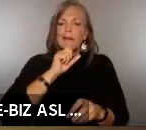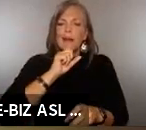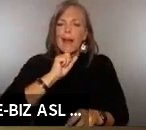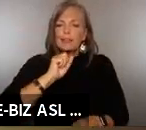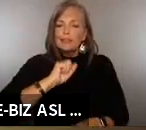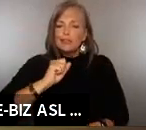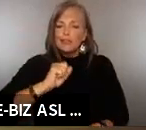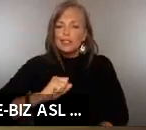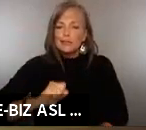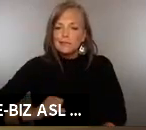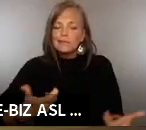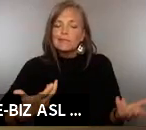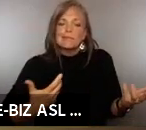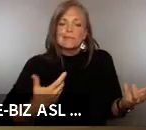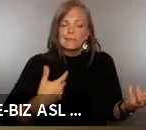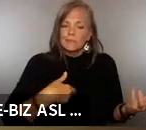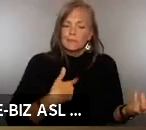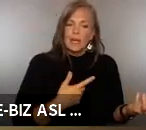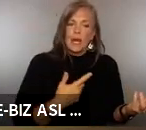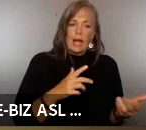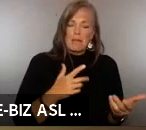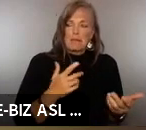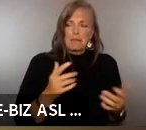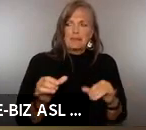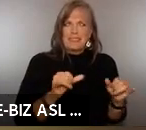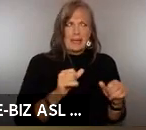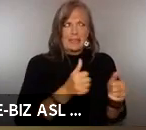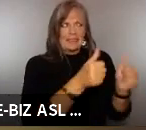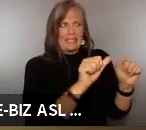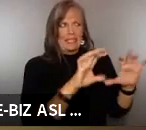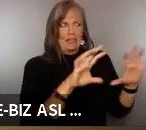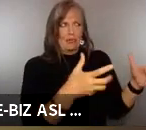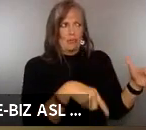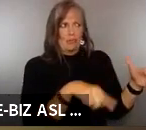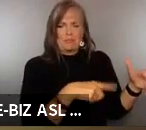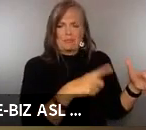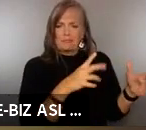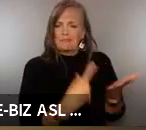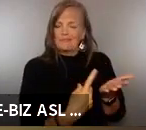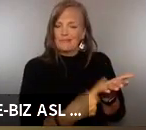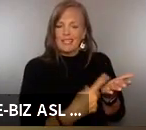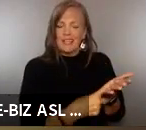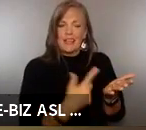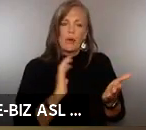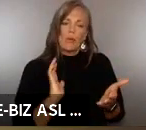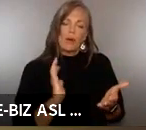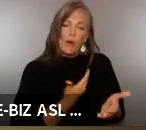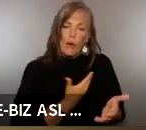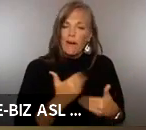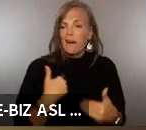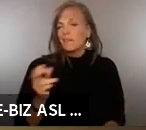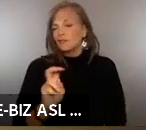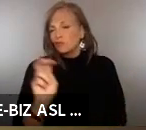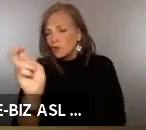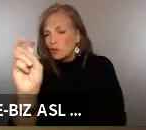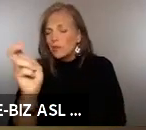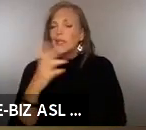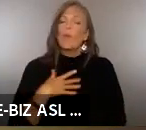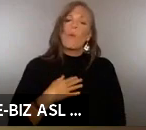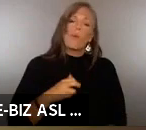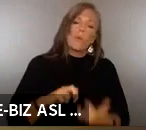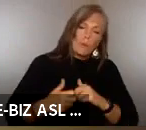individual journeys or baggages or things we brought to it. But there wasn't any, it's like this, if you're this kind of person and you're